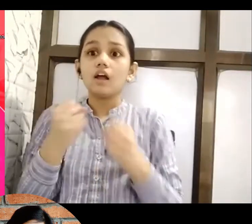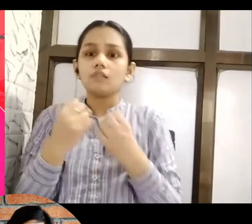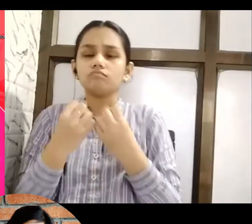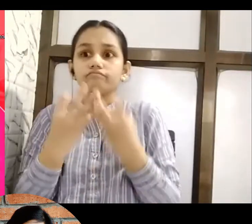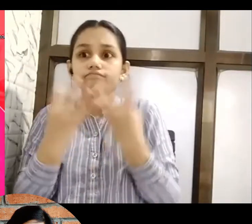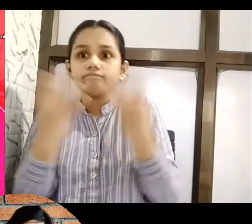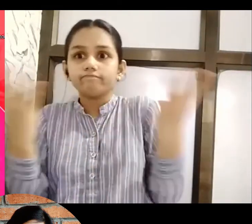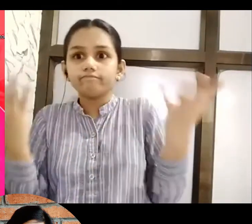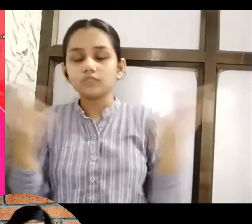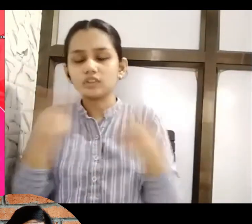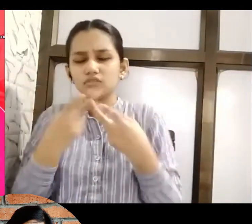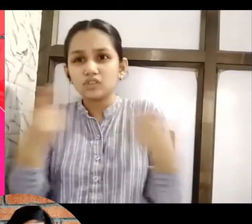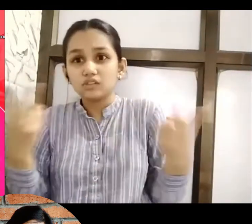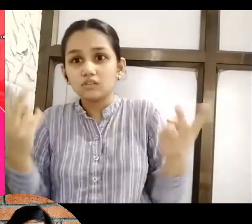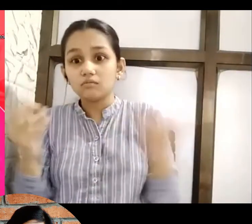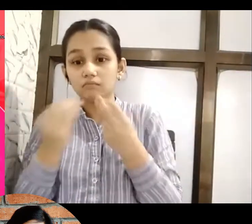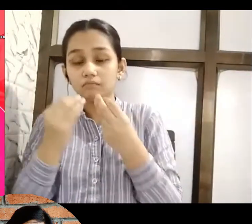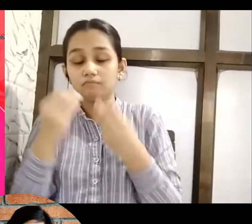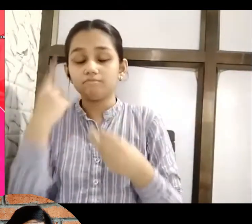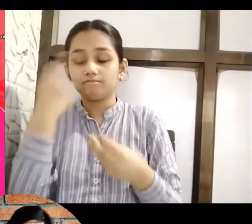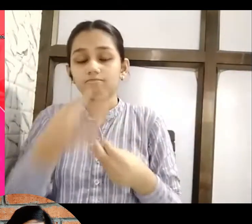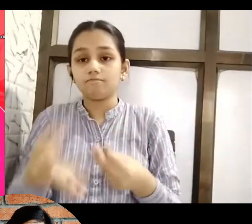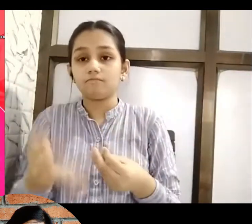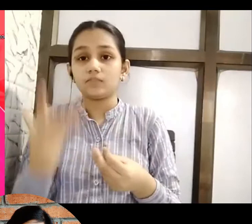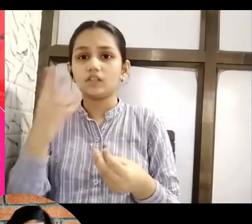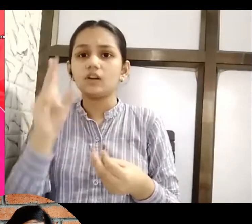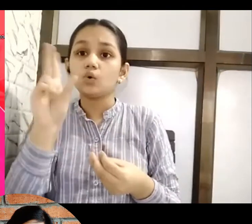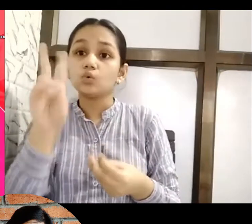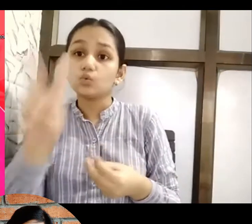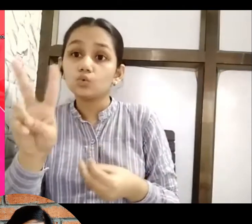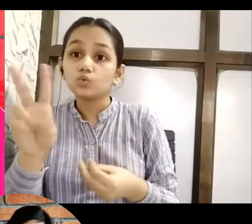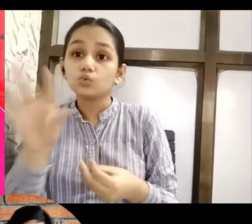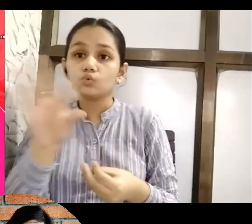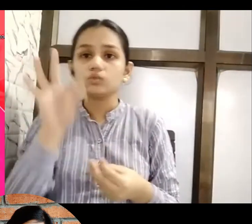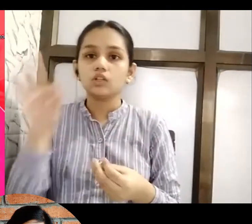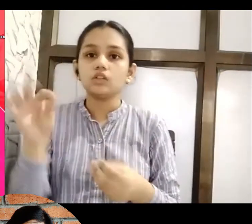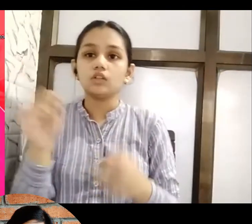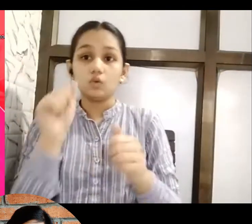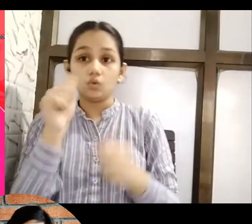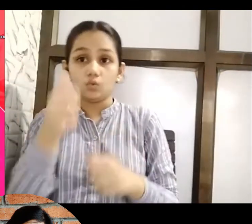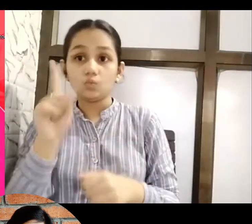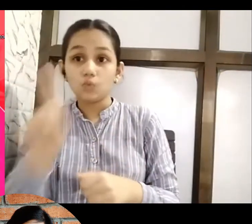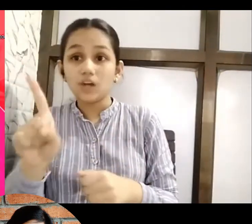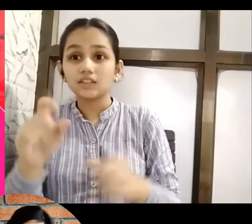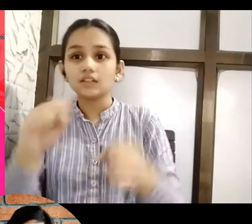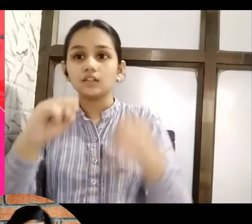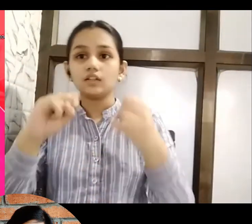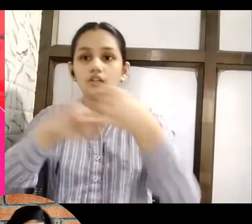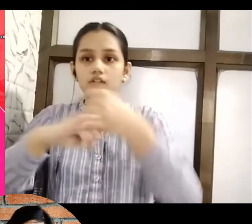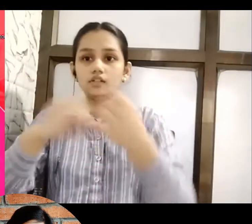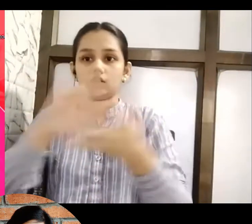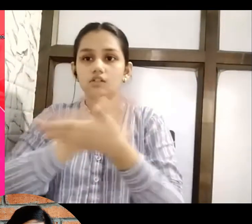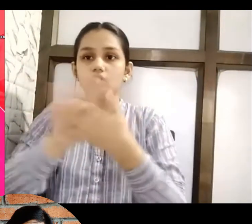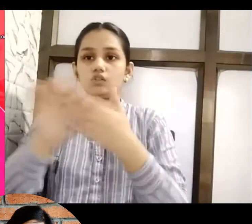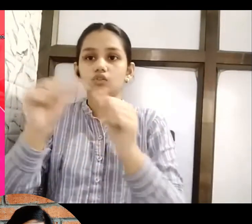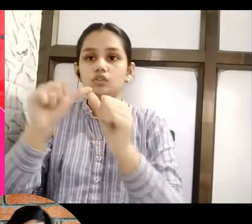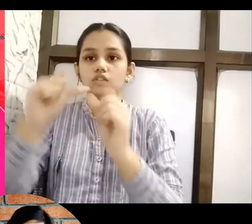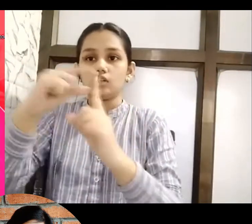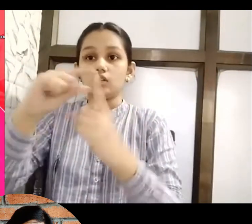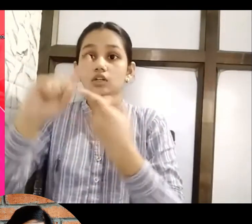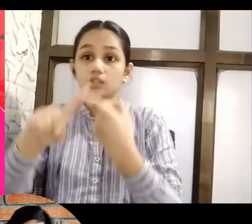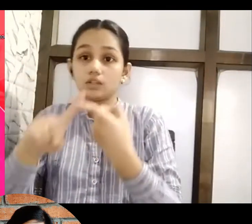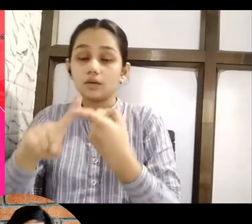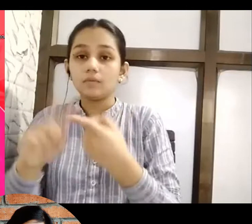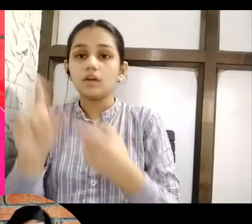effects. There are 2 types of effects. One is the shape effect and one is the style